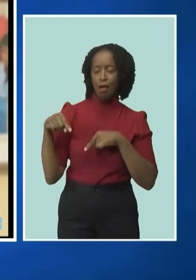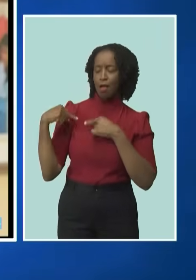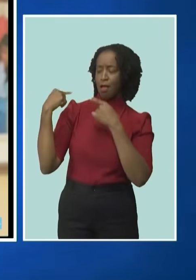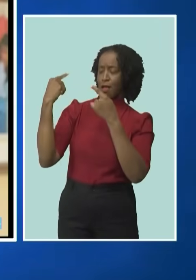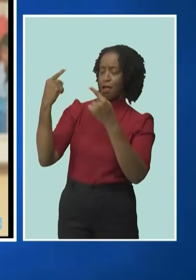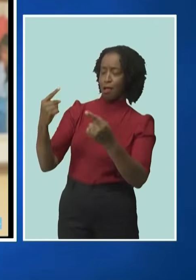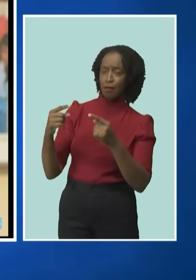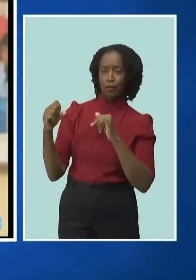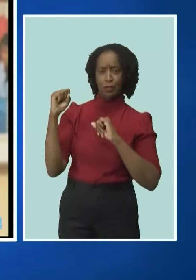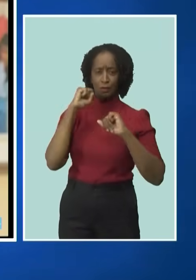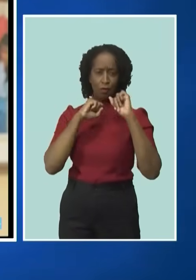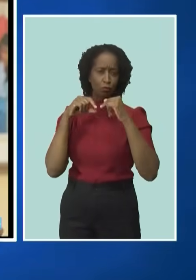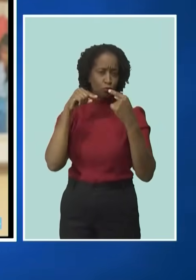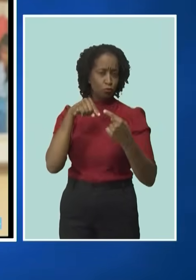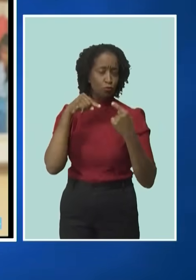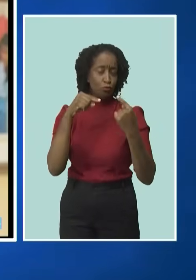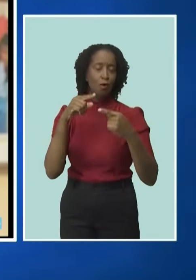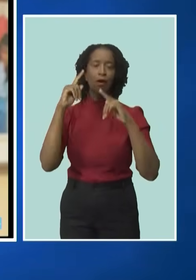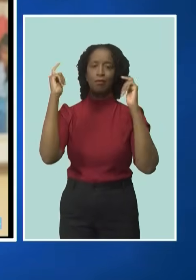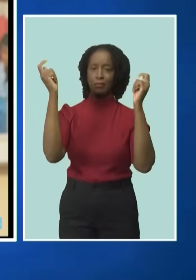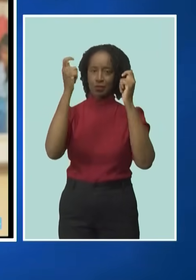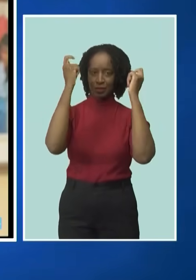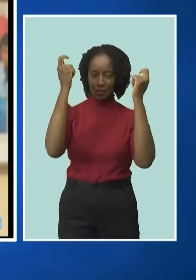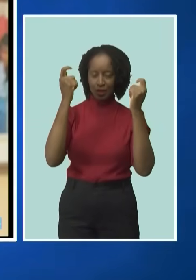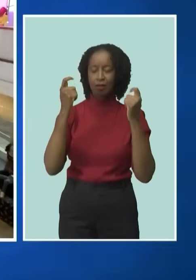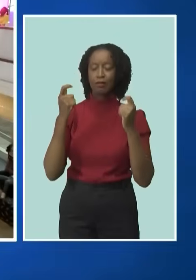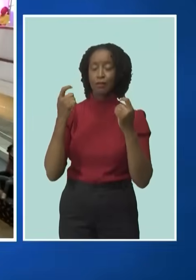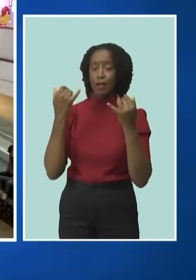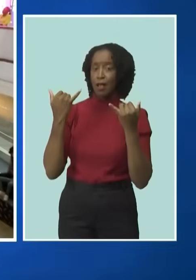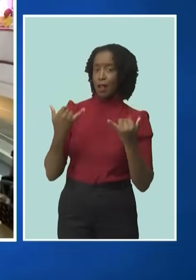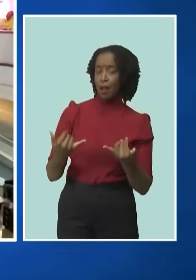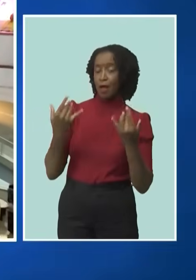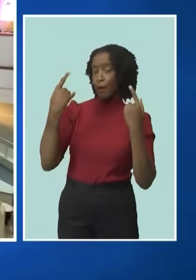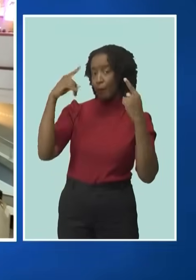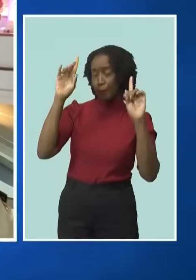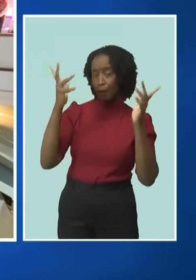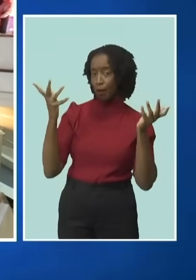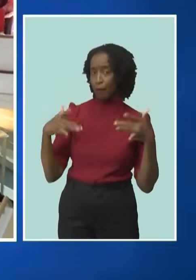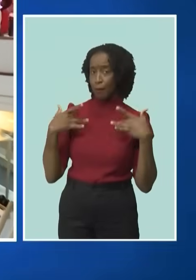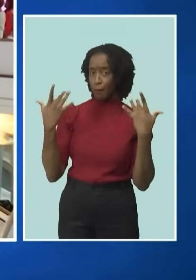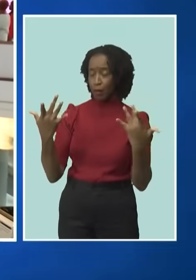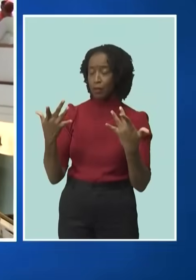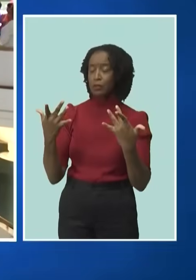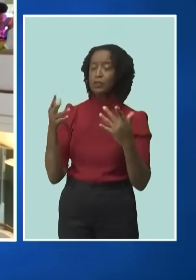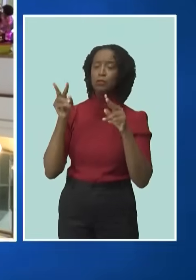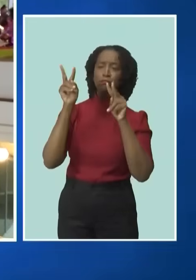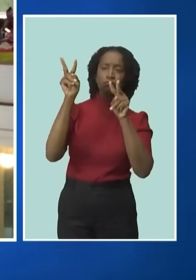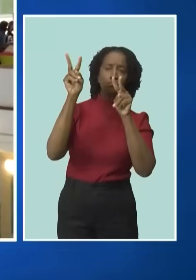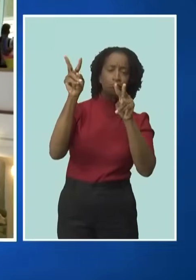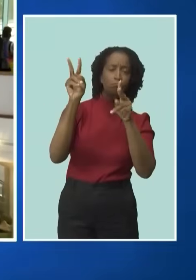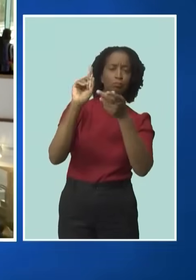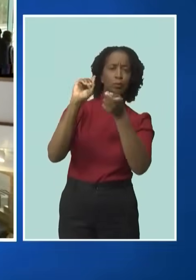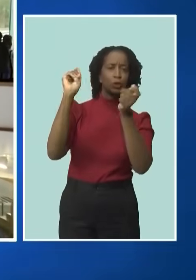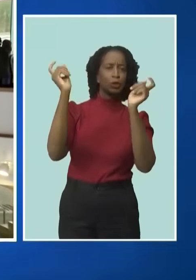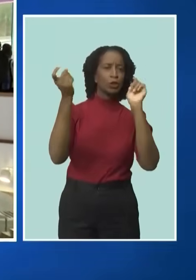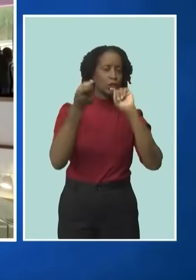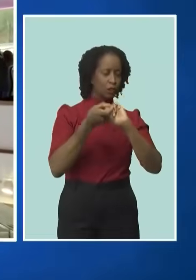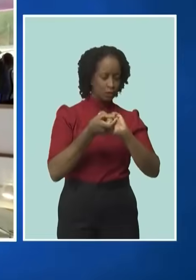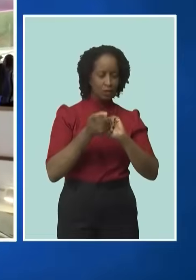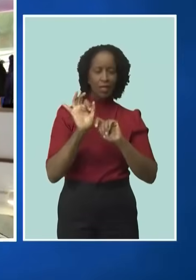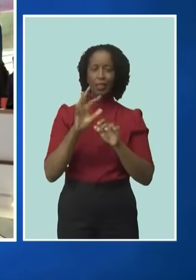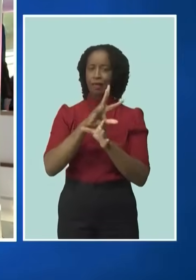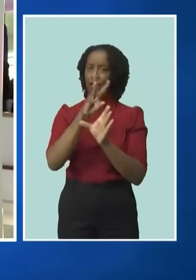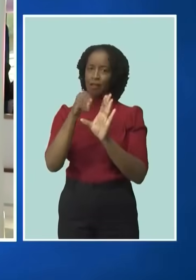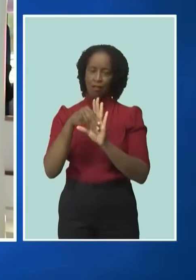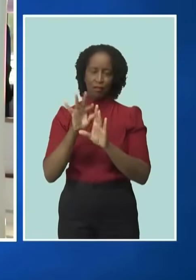time, and where we're going on our road to transformation. To ensure this edition of the festival is a success, a